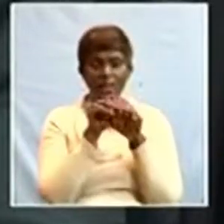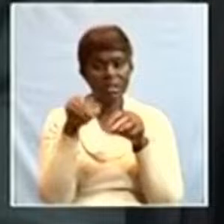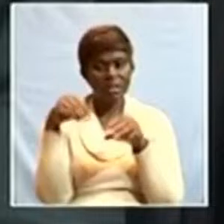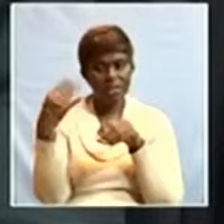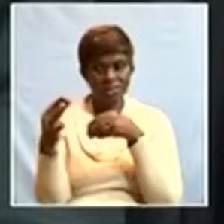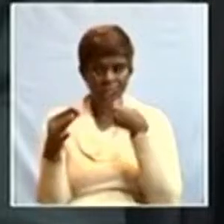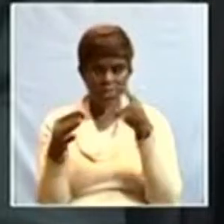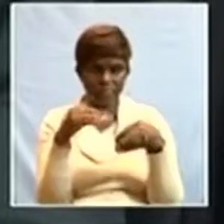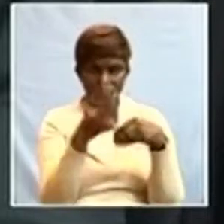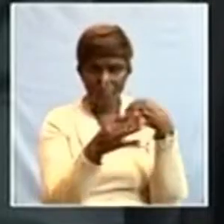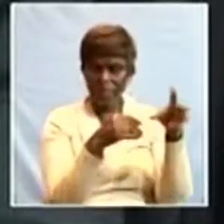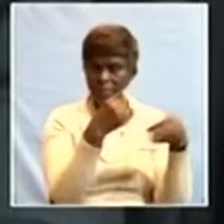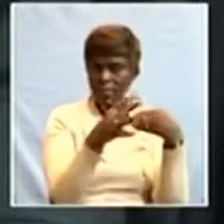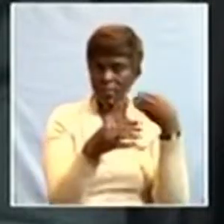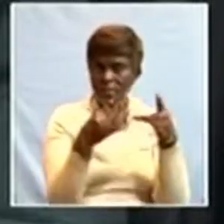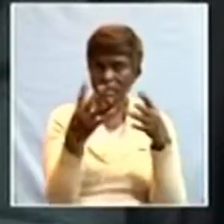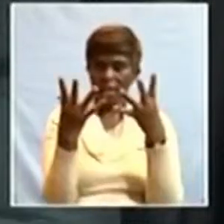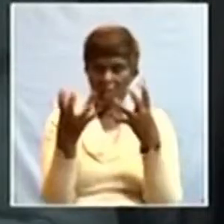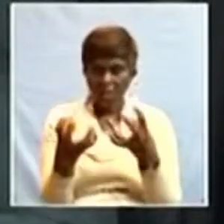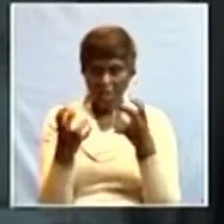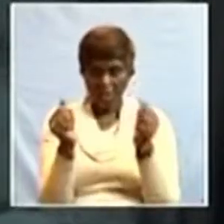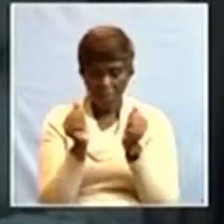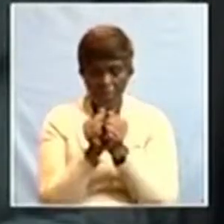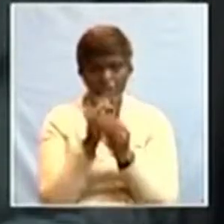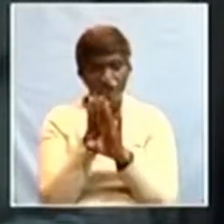distributing drought and